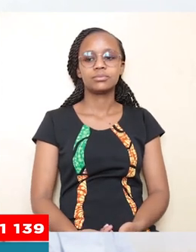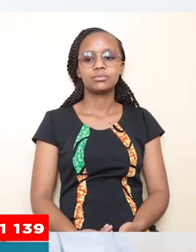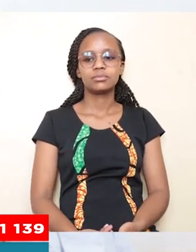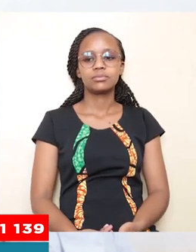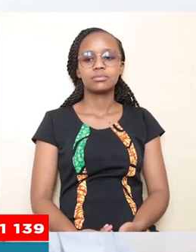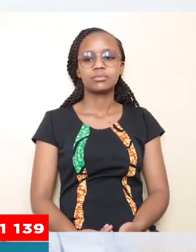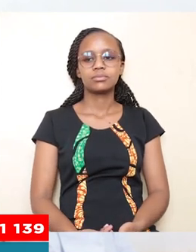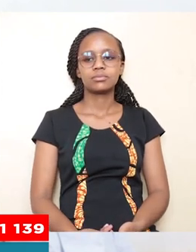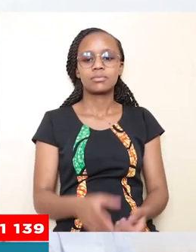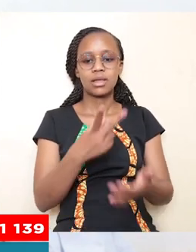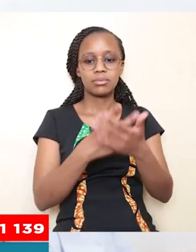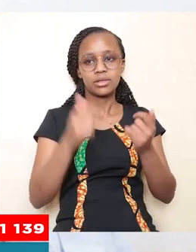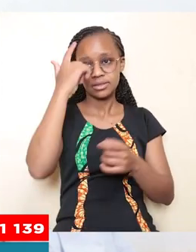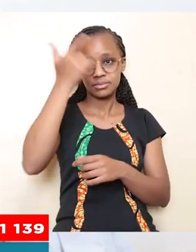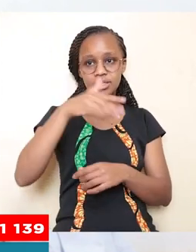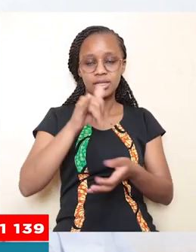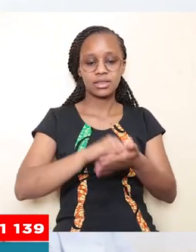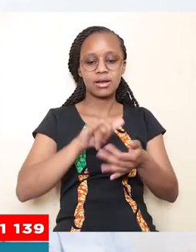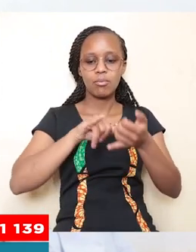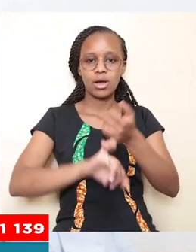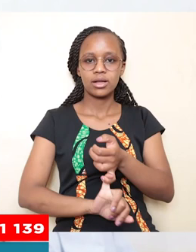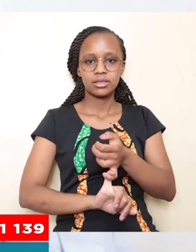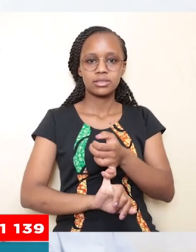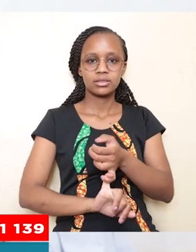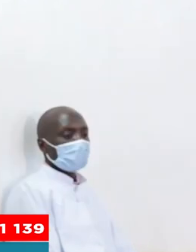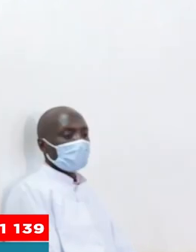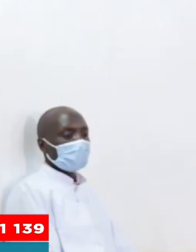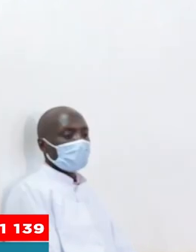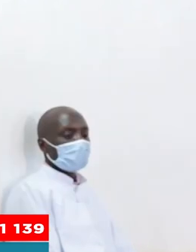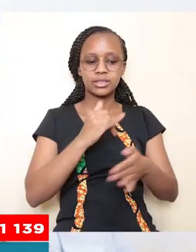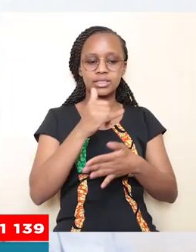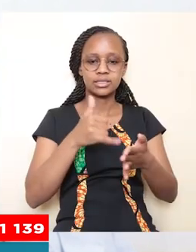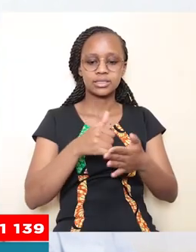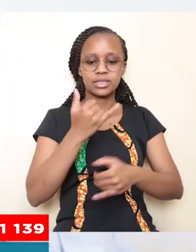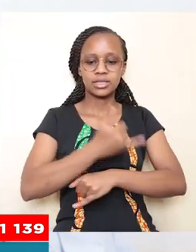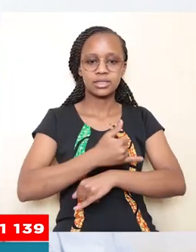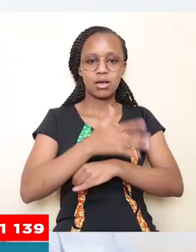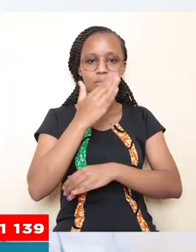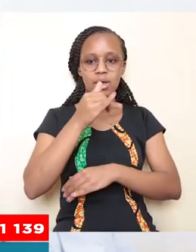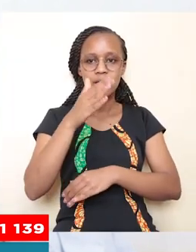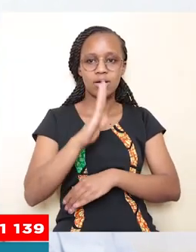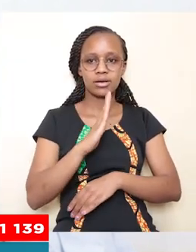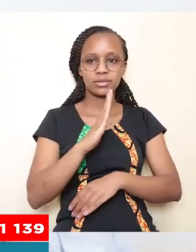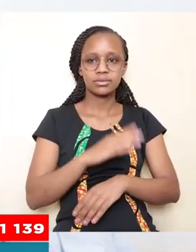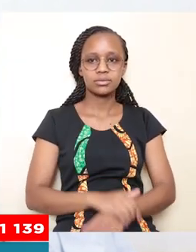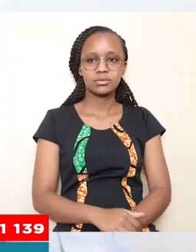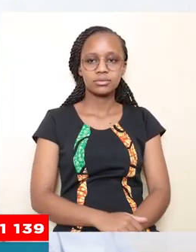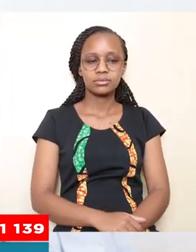They both remind us that marriage is instituted by God.